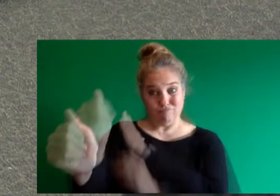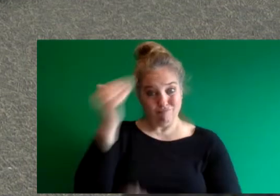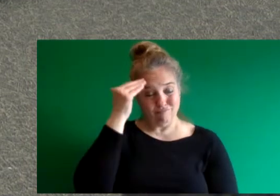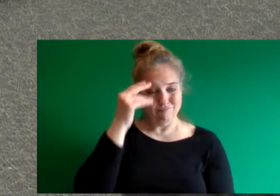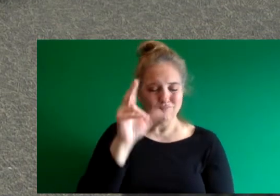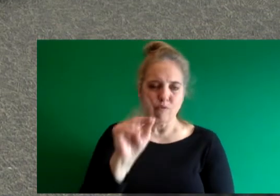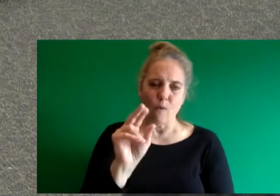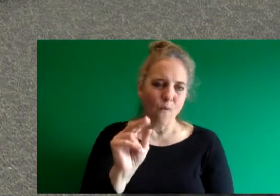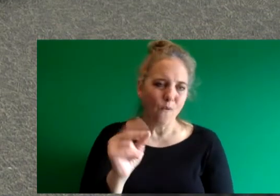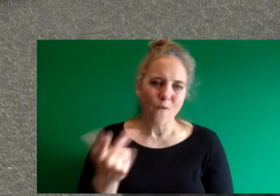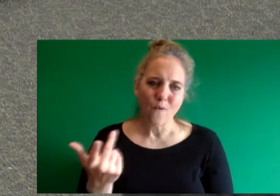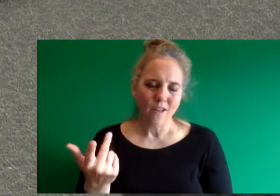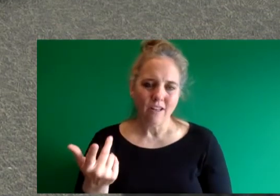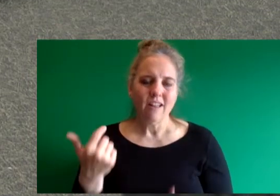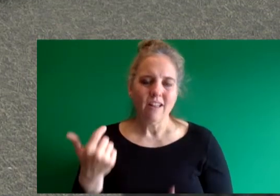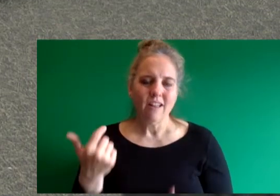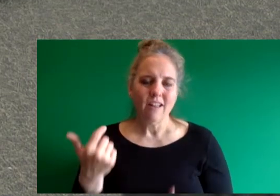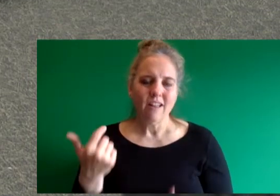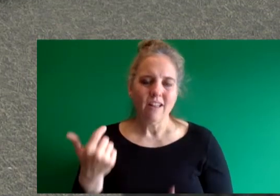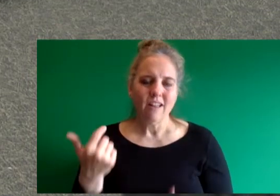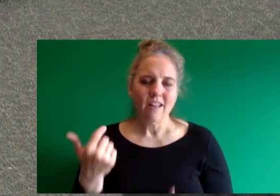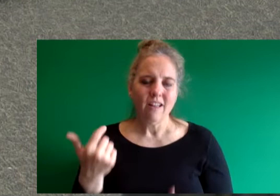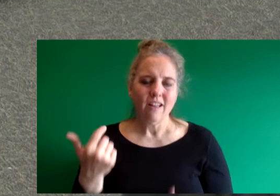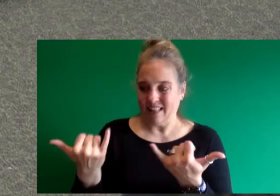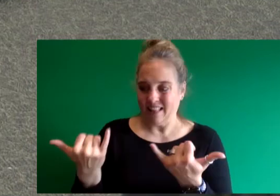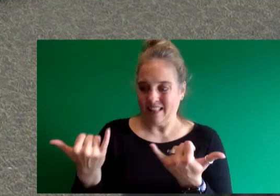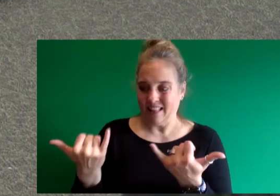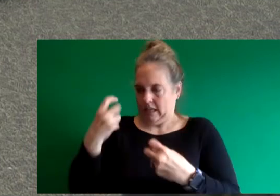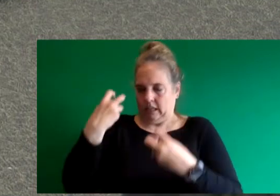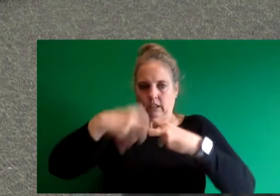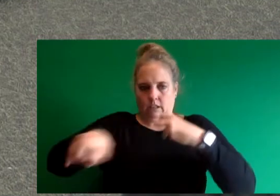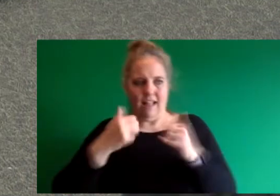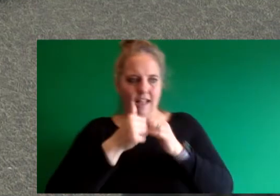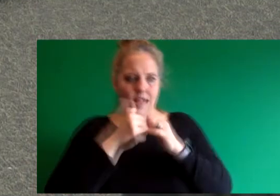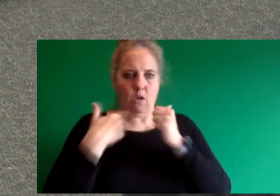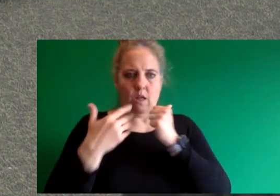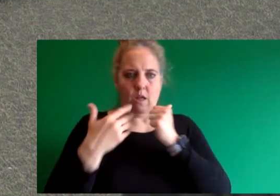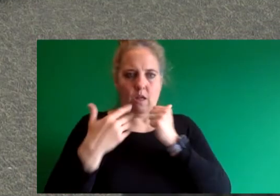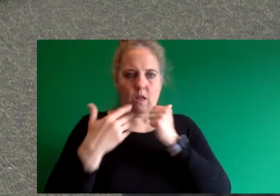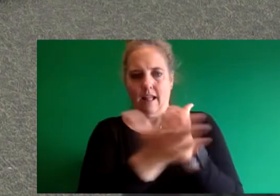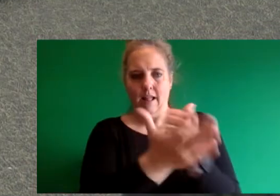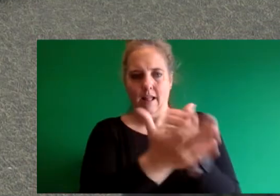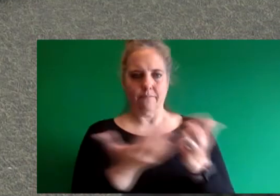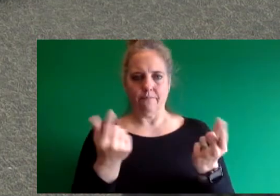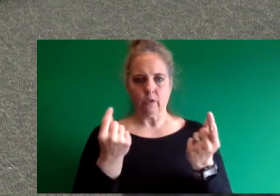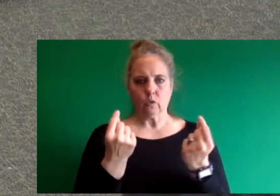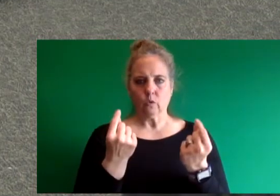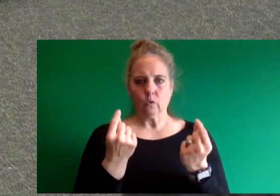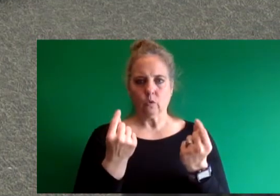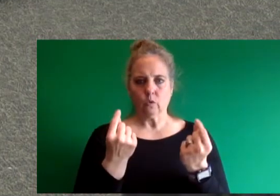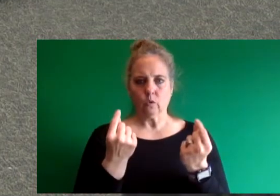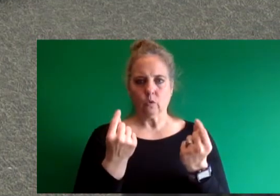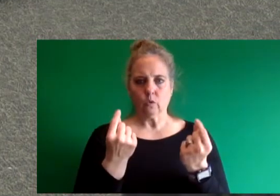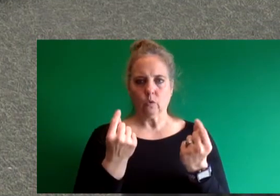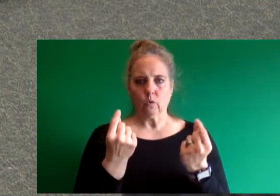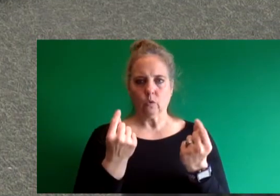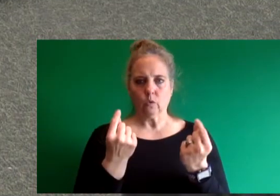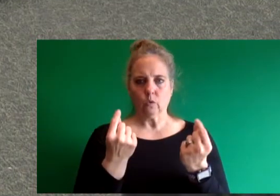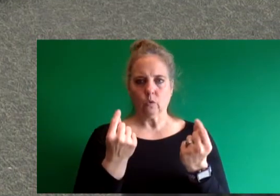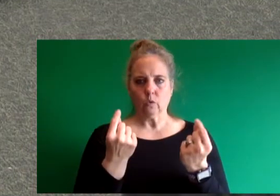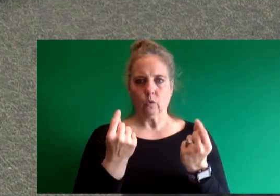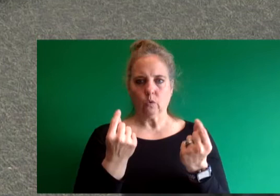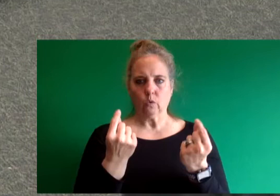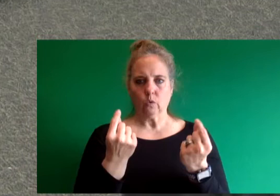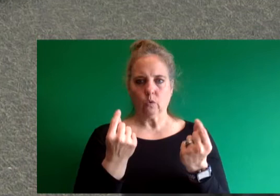faced with. I know all of you have a deep concern for how are we going to keep our health of our youth of our health safety or our